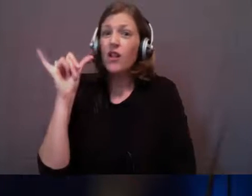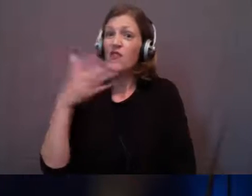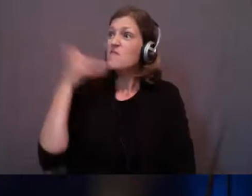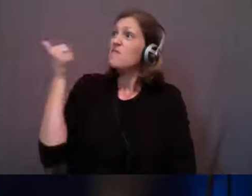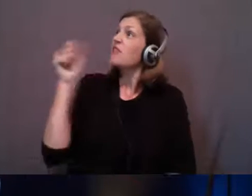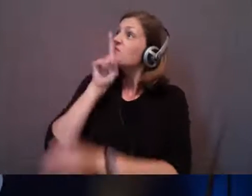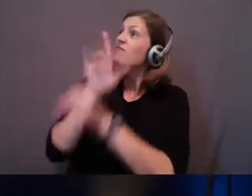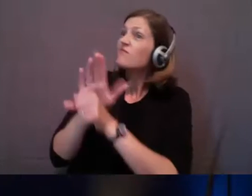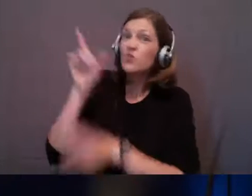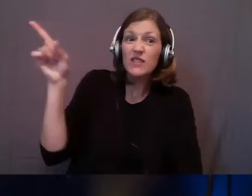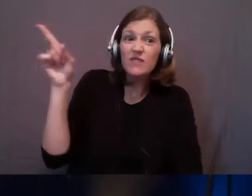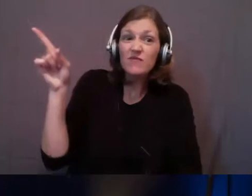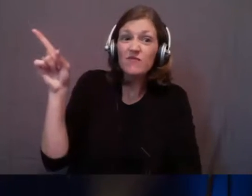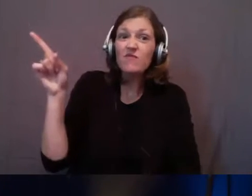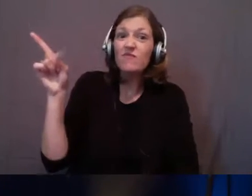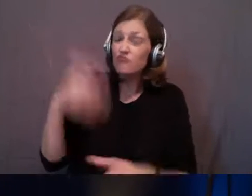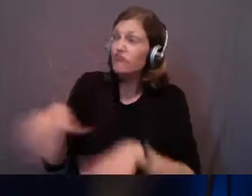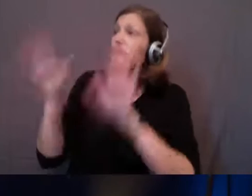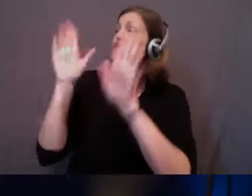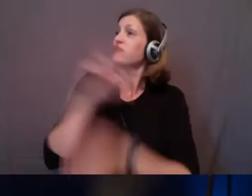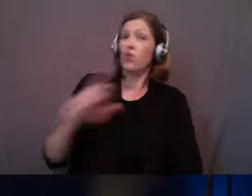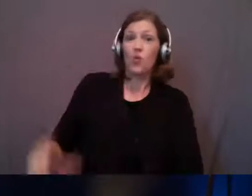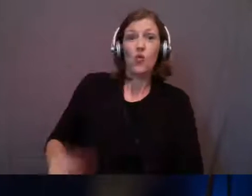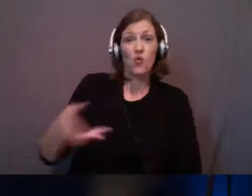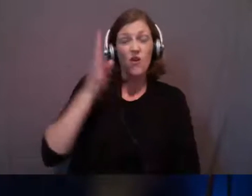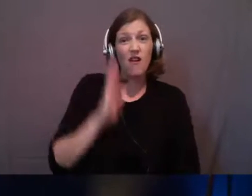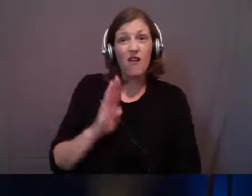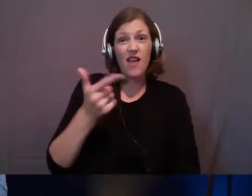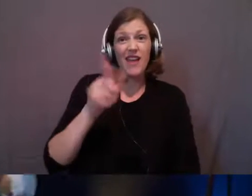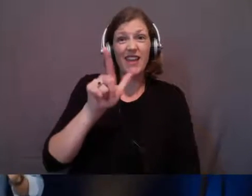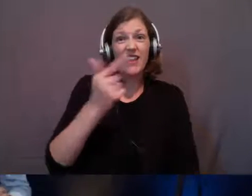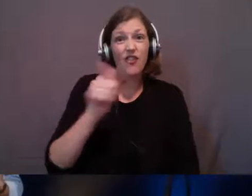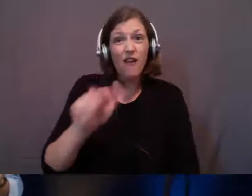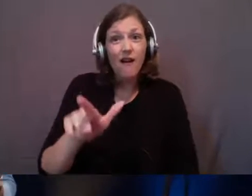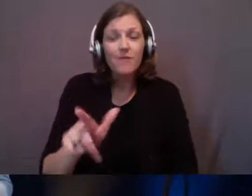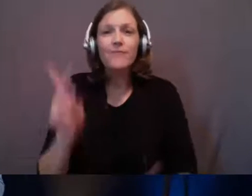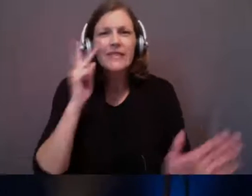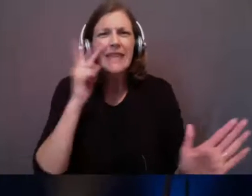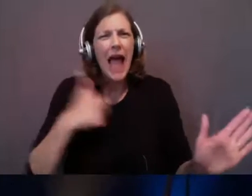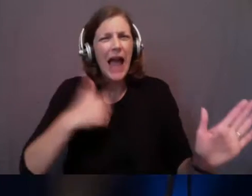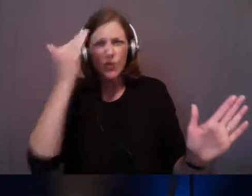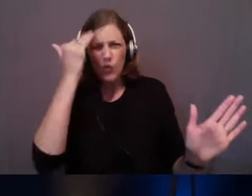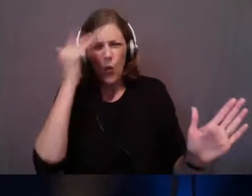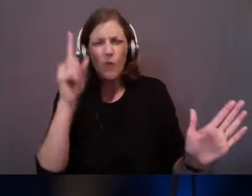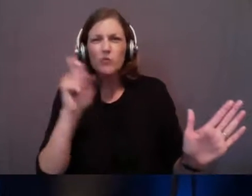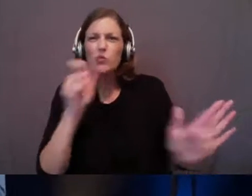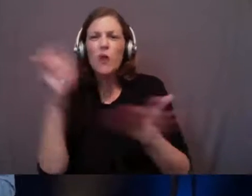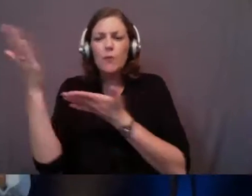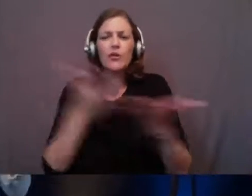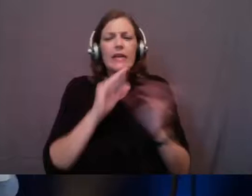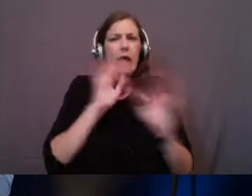to God, in order to sacrifice them to the Lord, your God, at Gilgal. You see, I know I was supposed to not bring anything